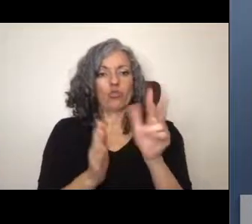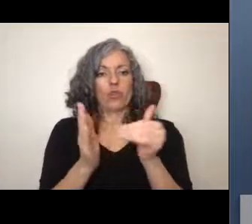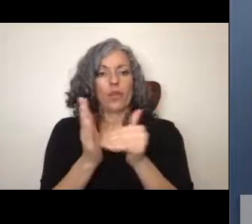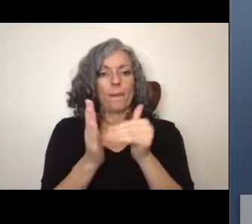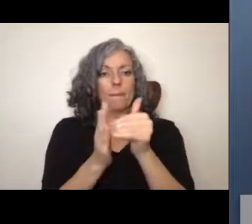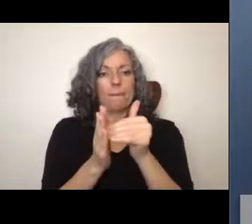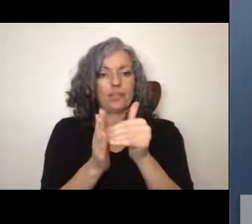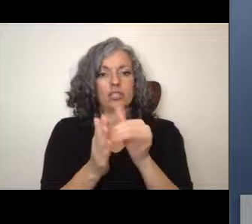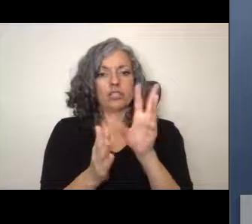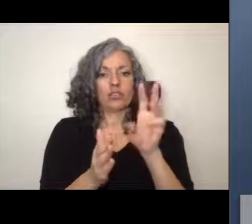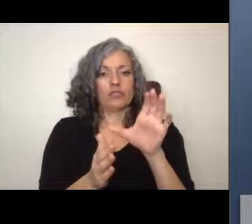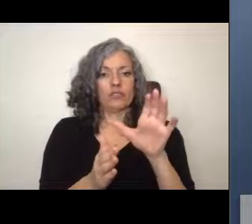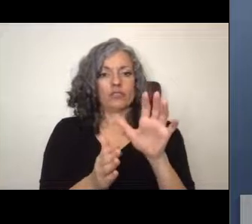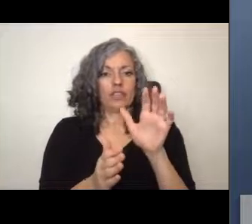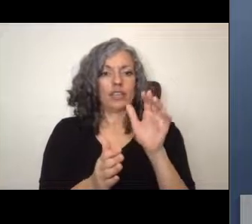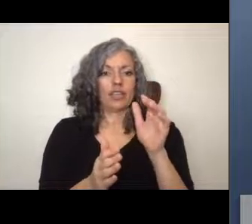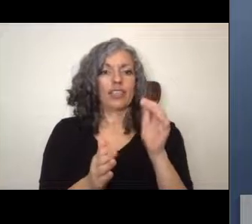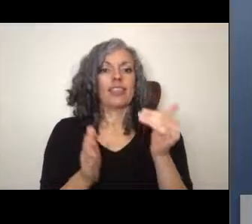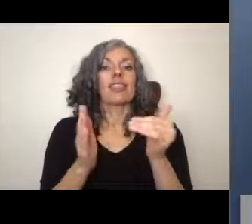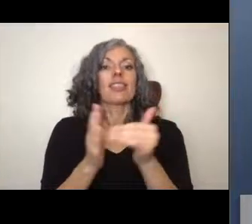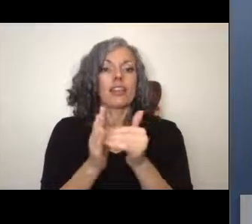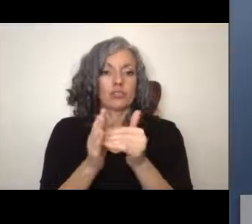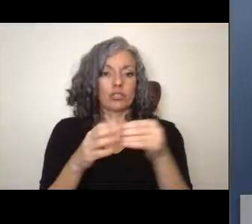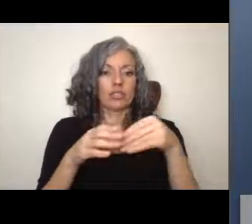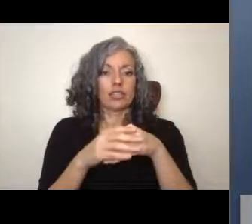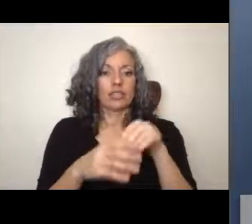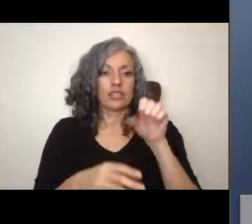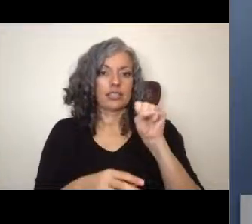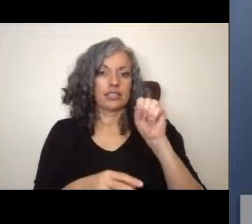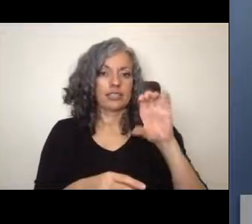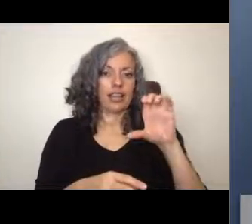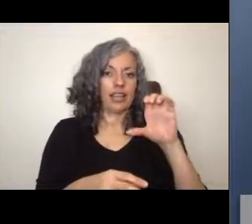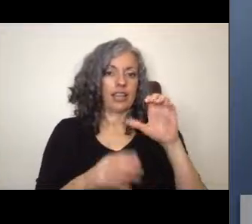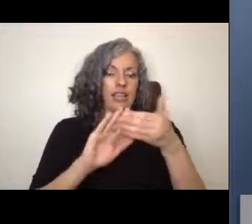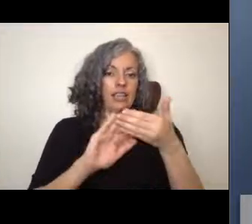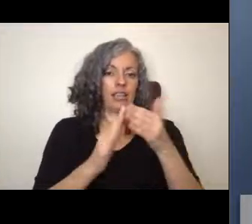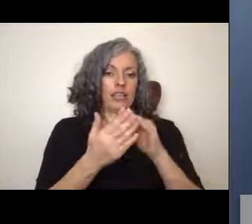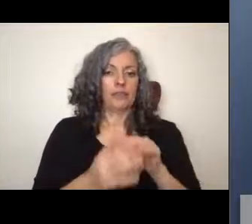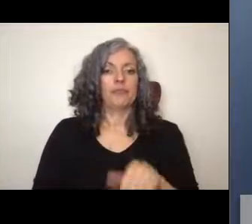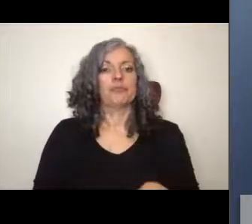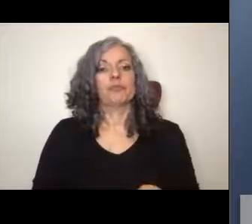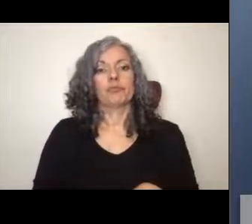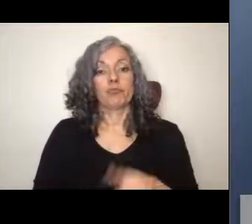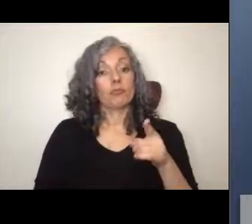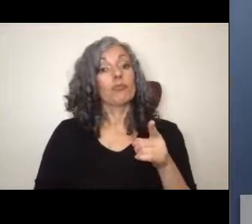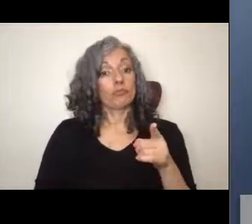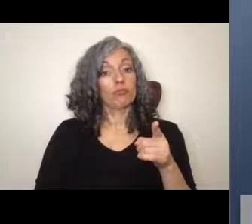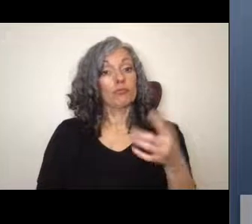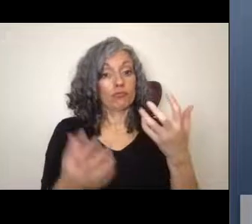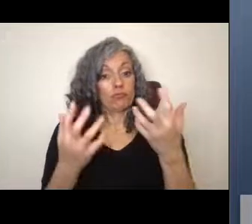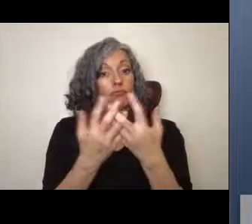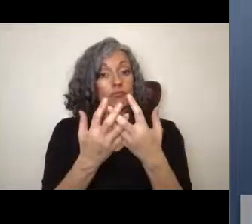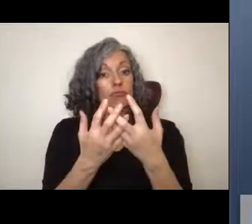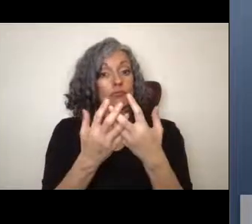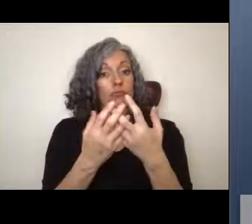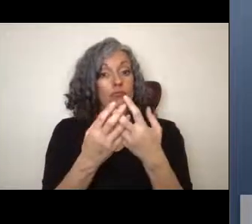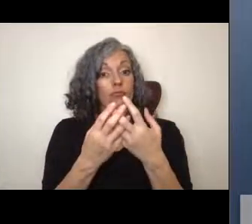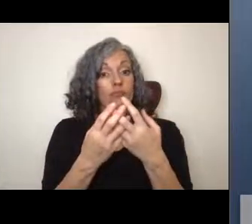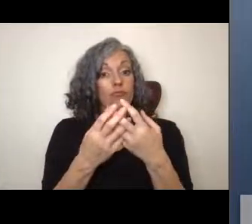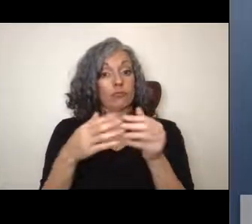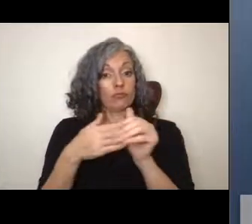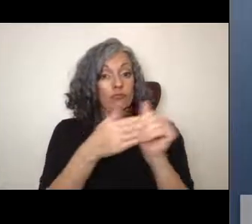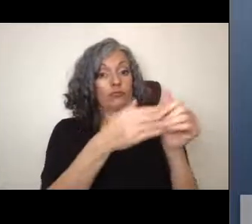$3,650,000 to 1 project in Sacramento County. Staff has reviewed these requests and finds them consistent with their program guidelines. Staff recommends approval